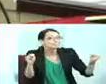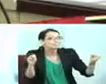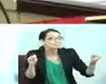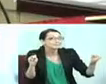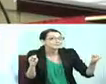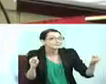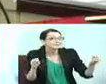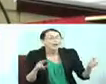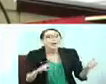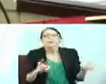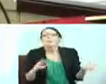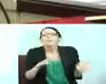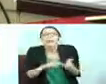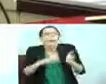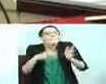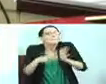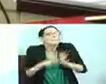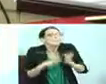implies telling